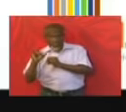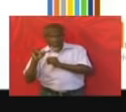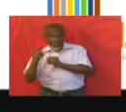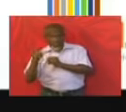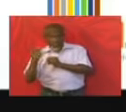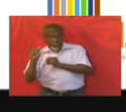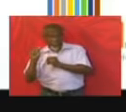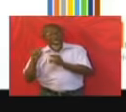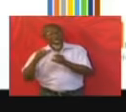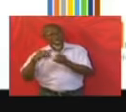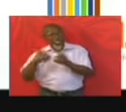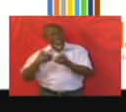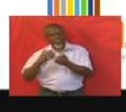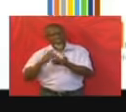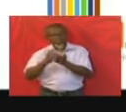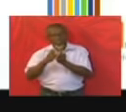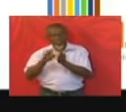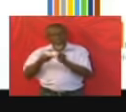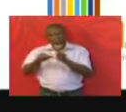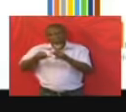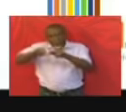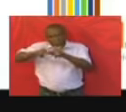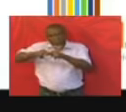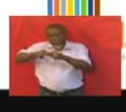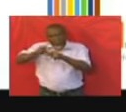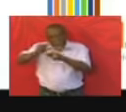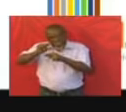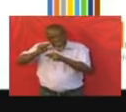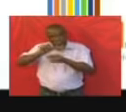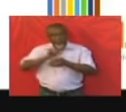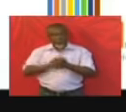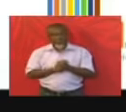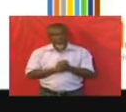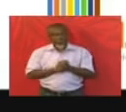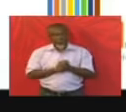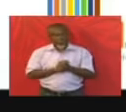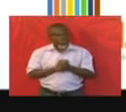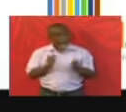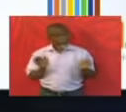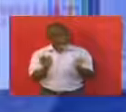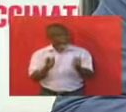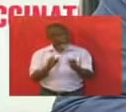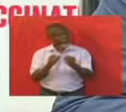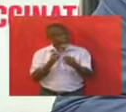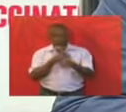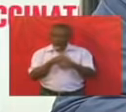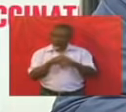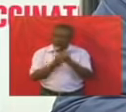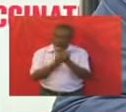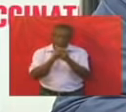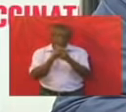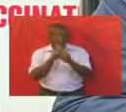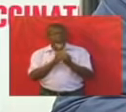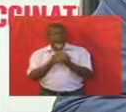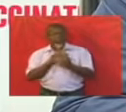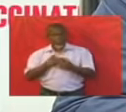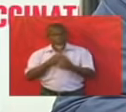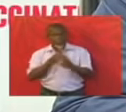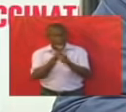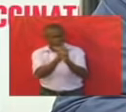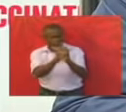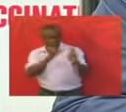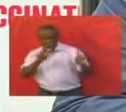the population to stick with the public health guidelines, continue to wash your hands, continue to wear your masks, continue to watch your